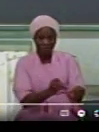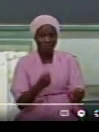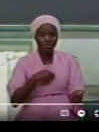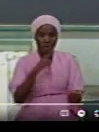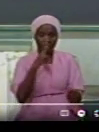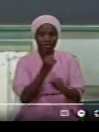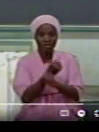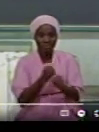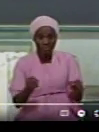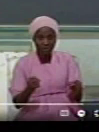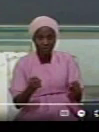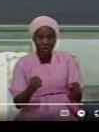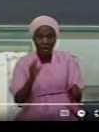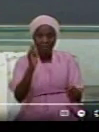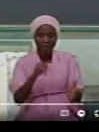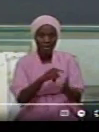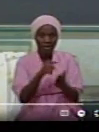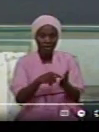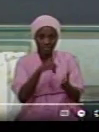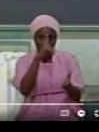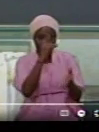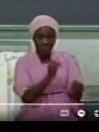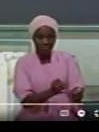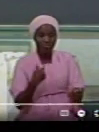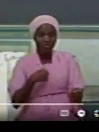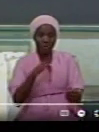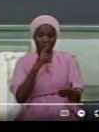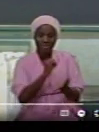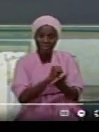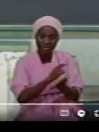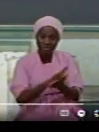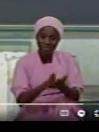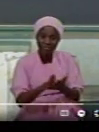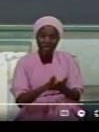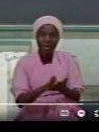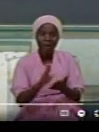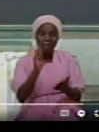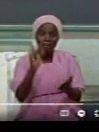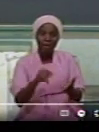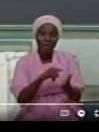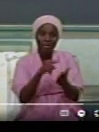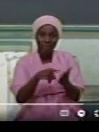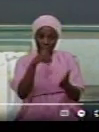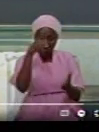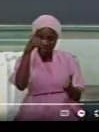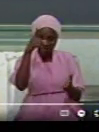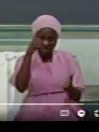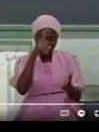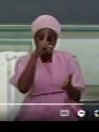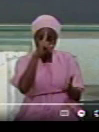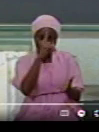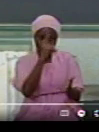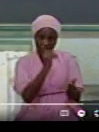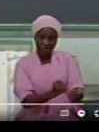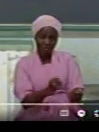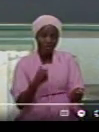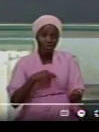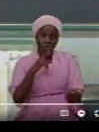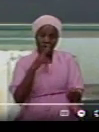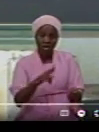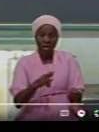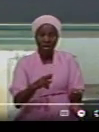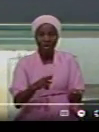we're sanctified. By this faith, we're baptized in the Holy Ghost. By this faith, we're healed. By this faith,